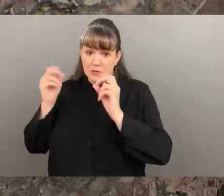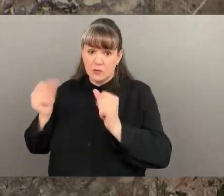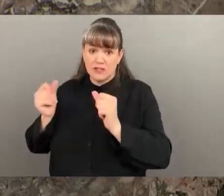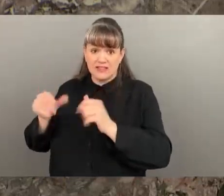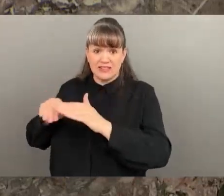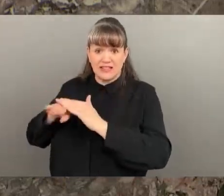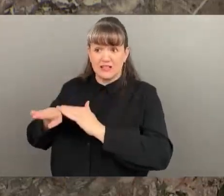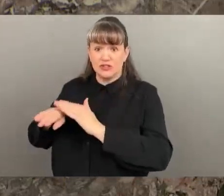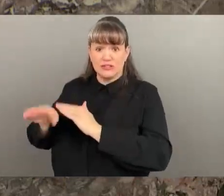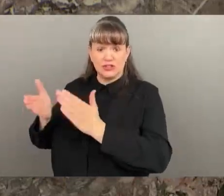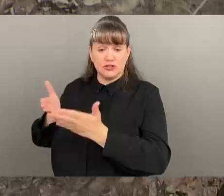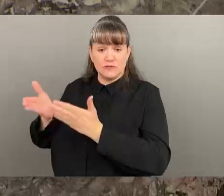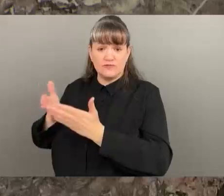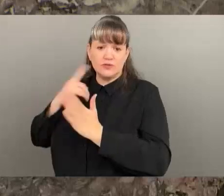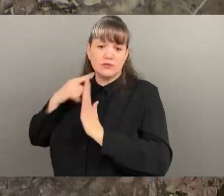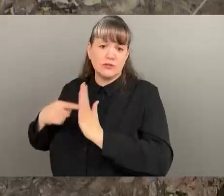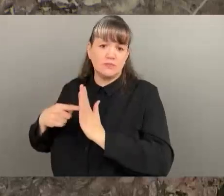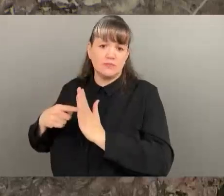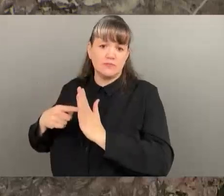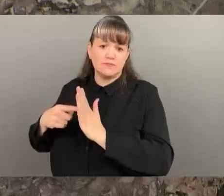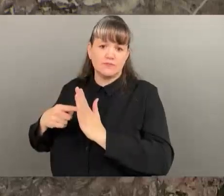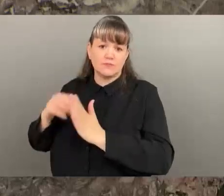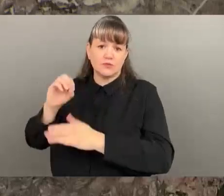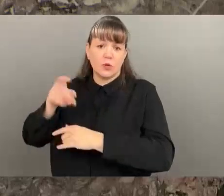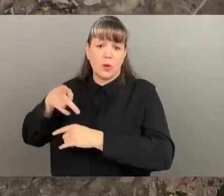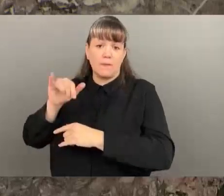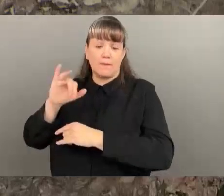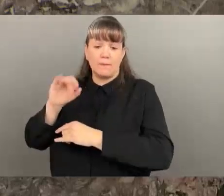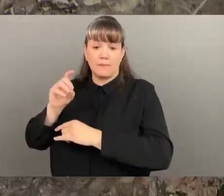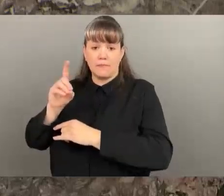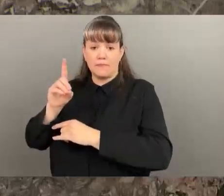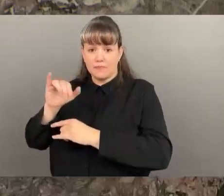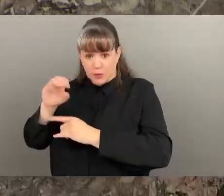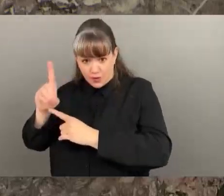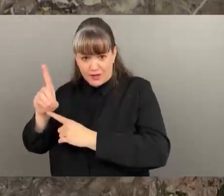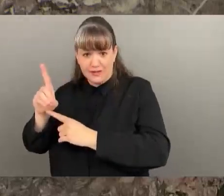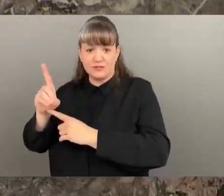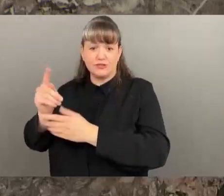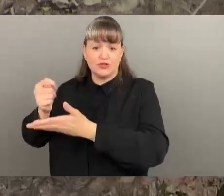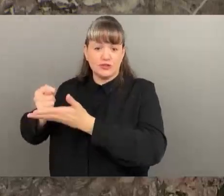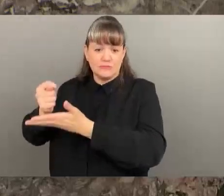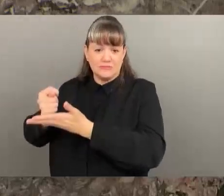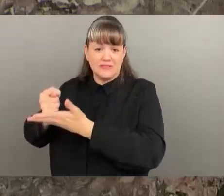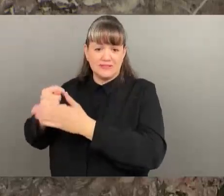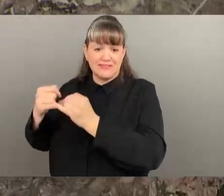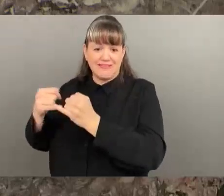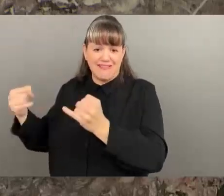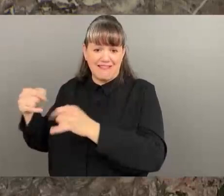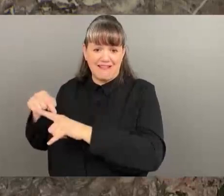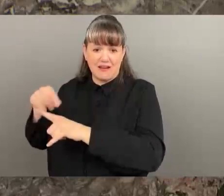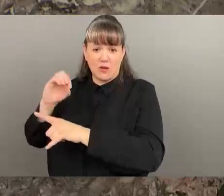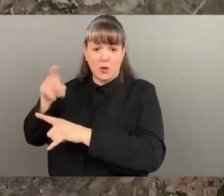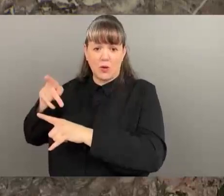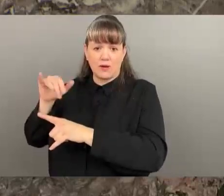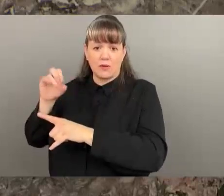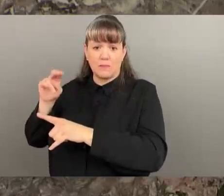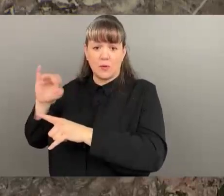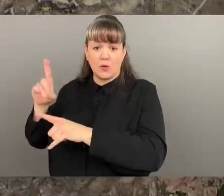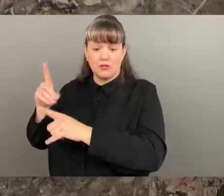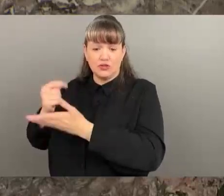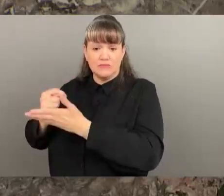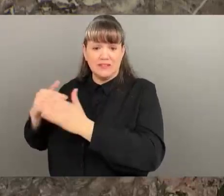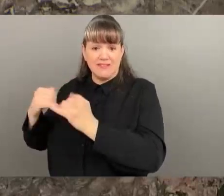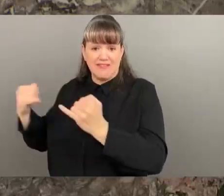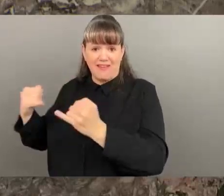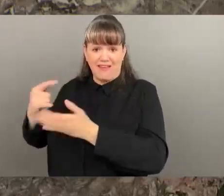treatment line, where a person can, on the same day, speak to somebody about their issues and receive the help that they need